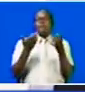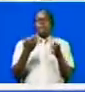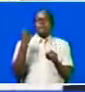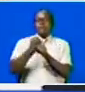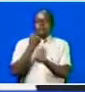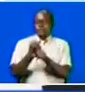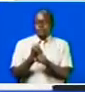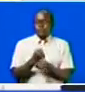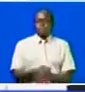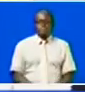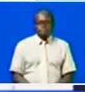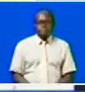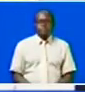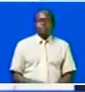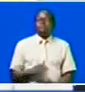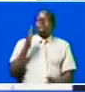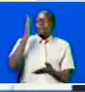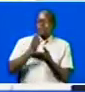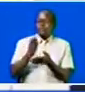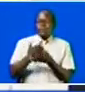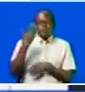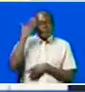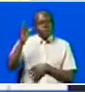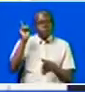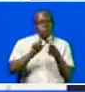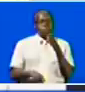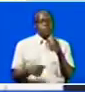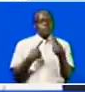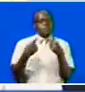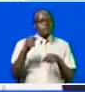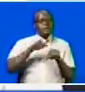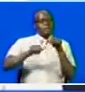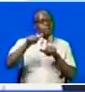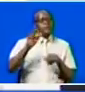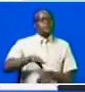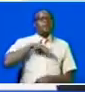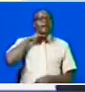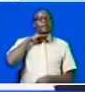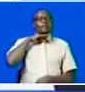do. Sincerely, I do not know what to make of all this sorrow now.